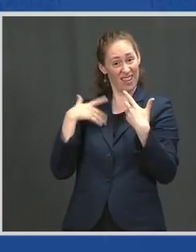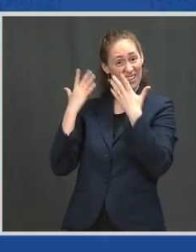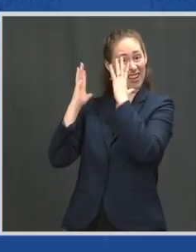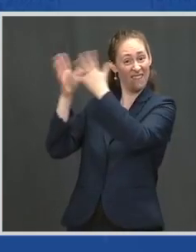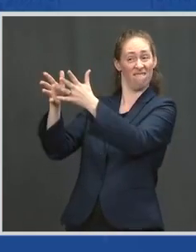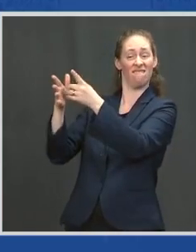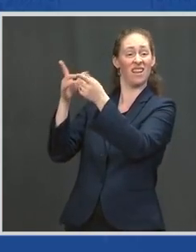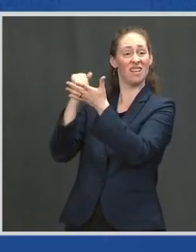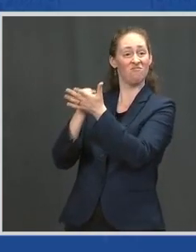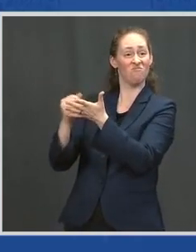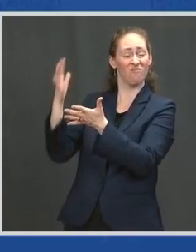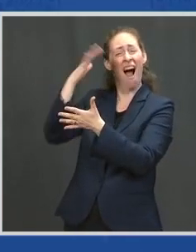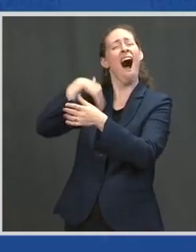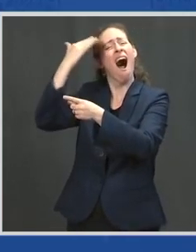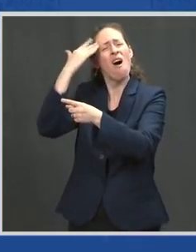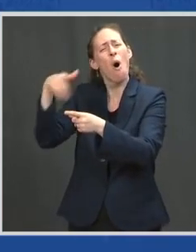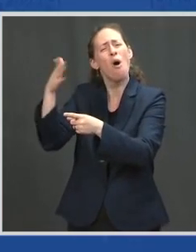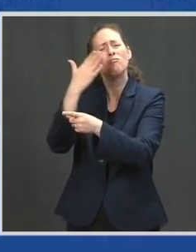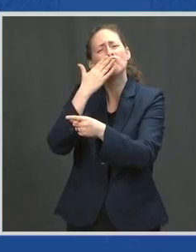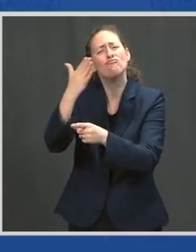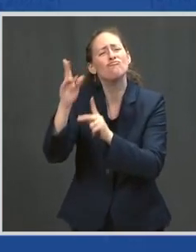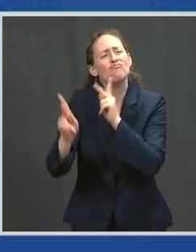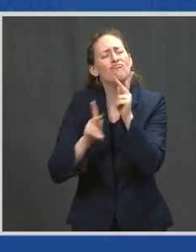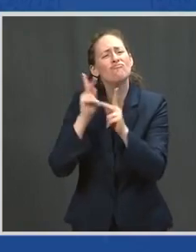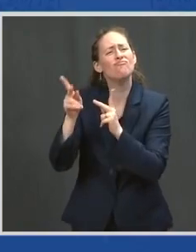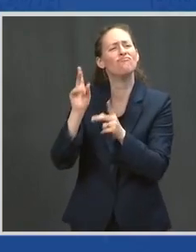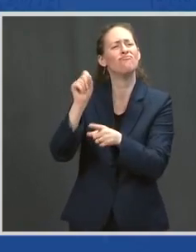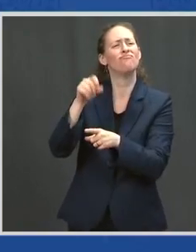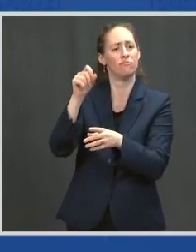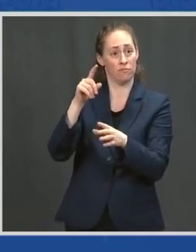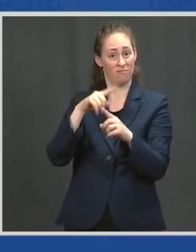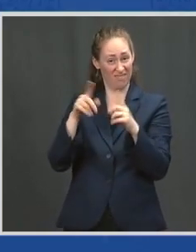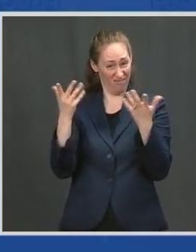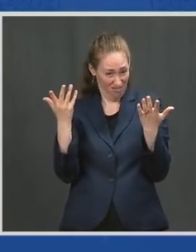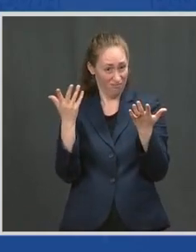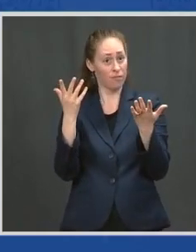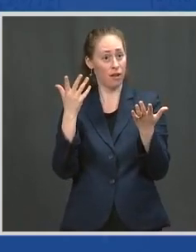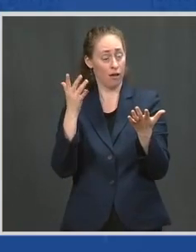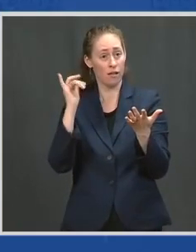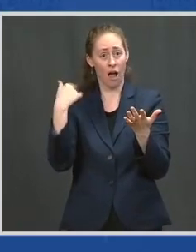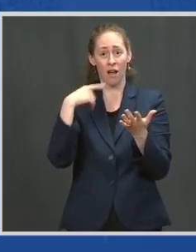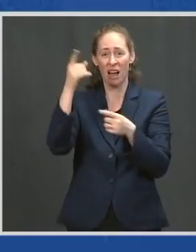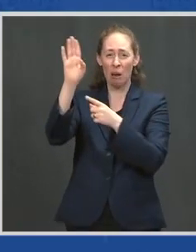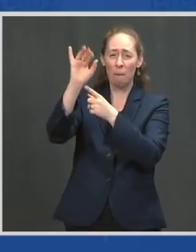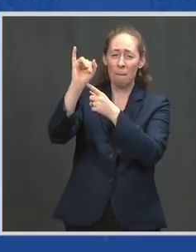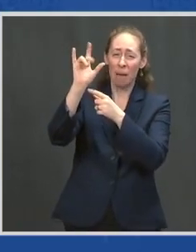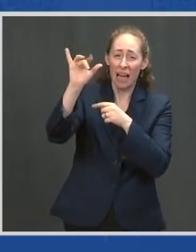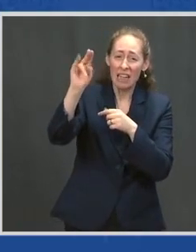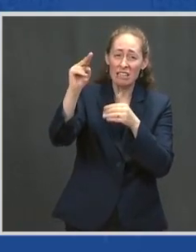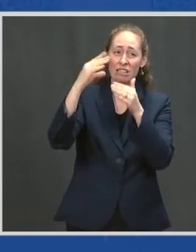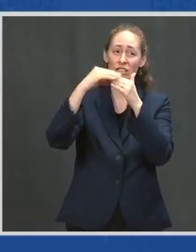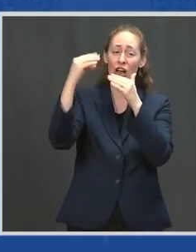folks. Or would we rather put $7,200 in the pockets of working moms and dads